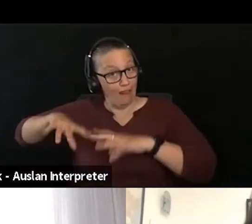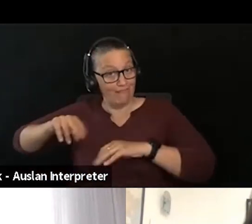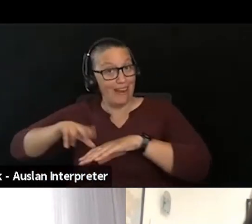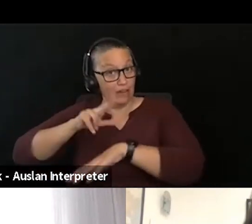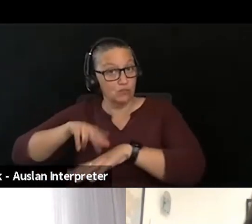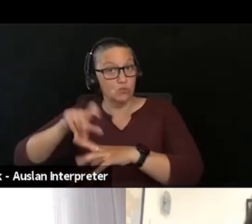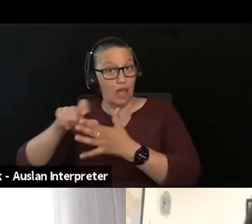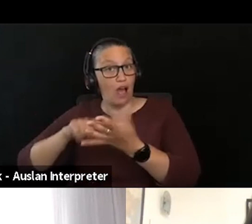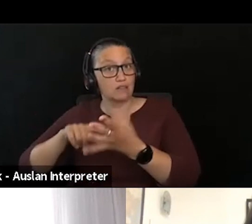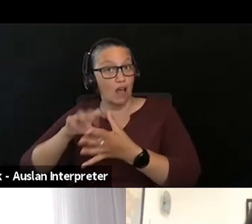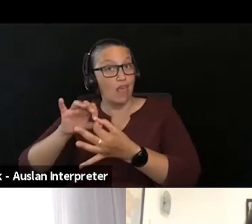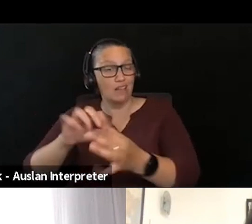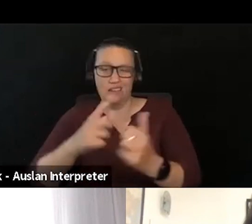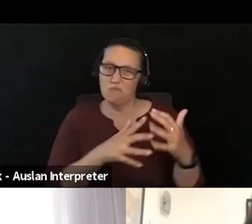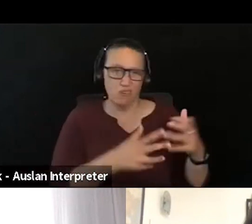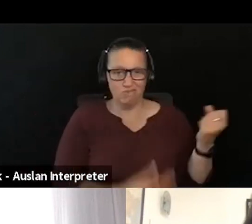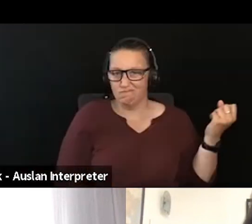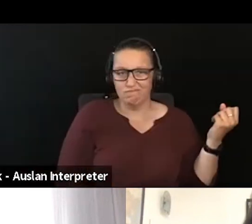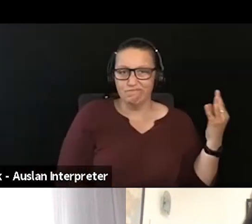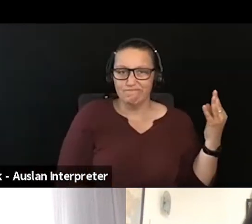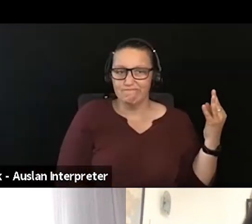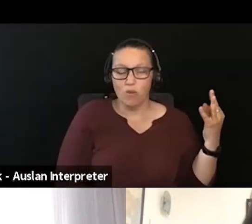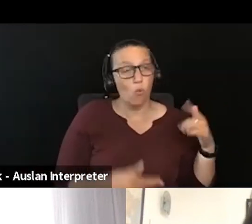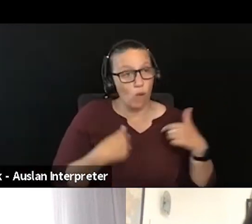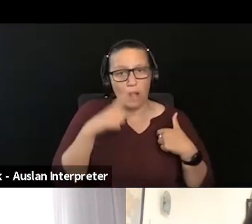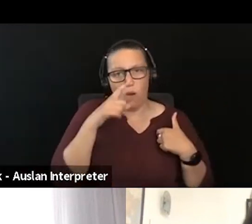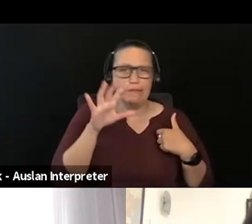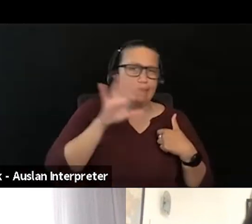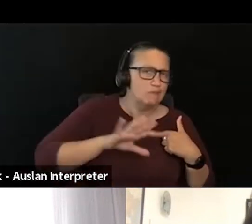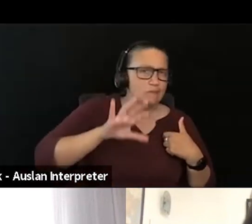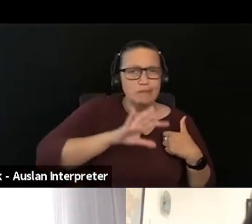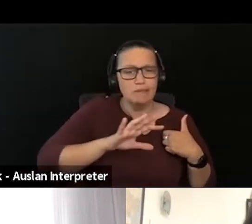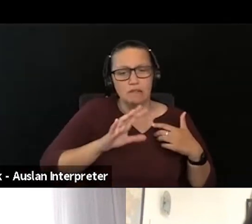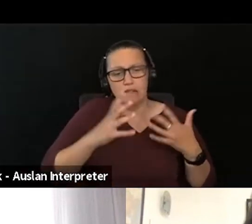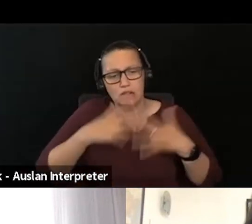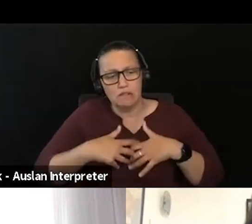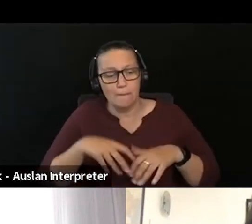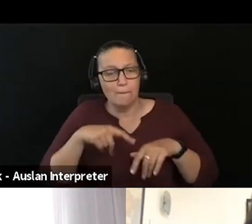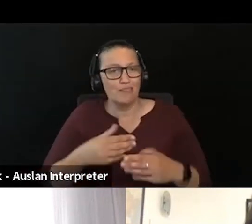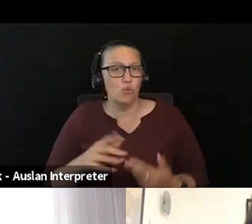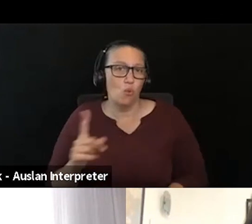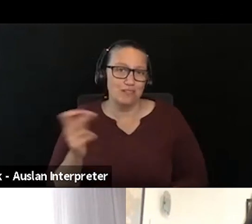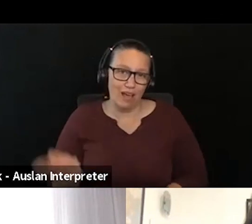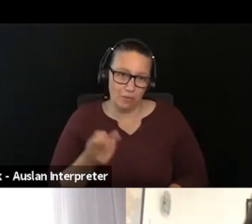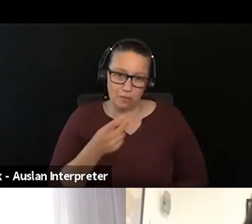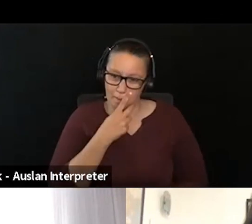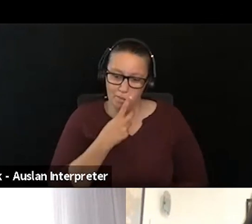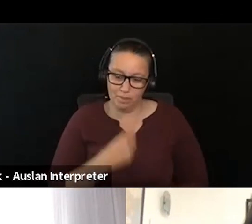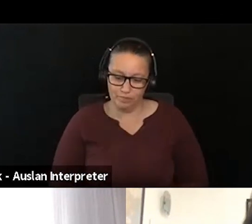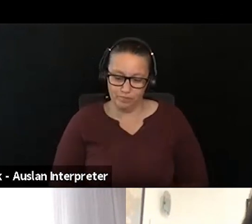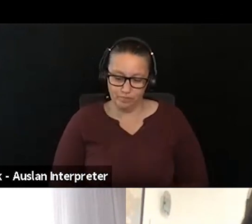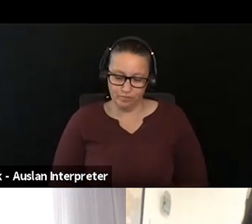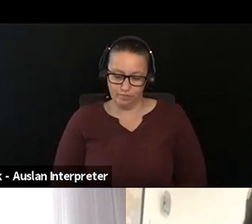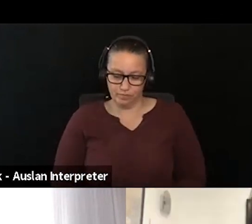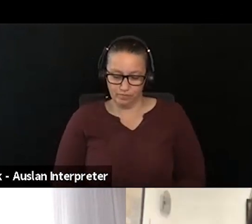could make based on what's available. So that would be the next step. So one of the points I think that is